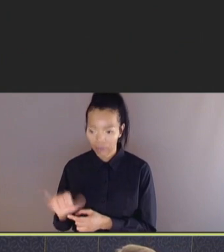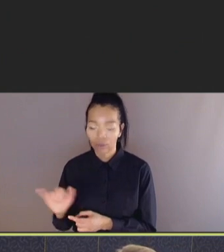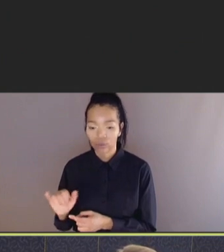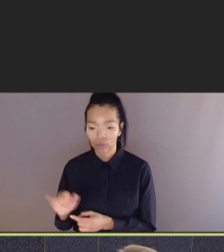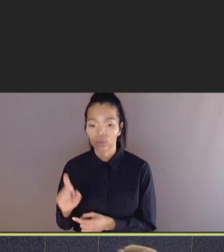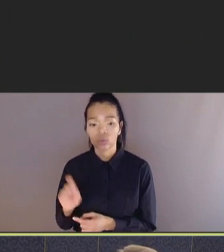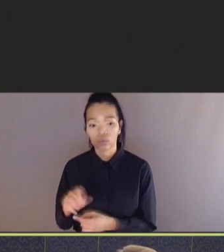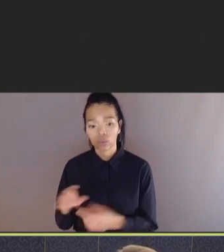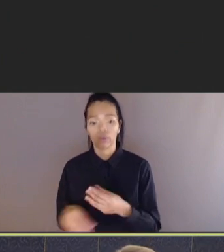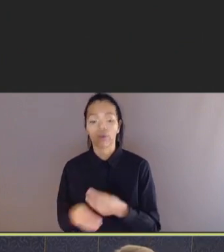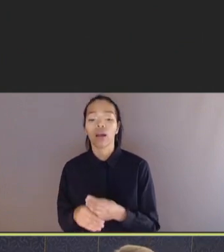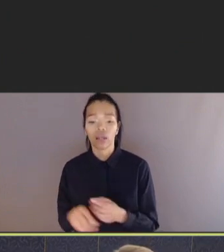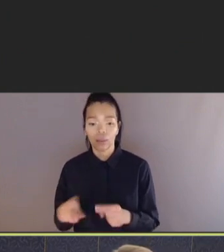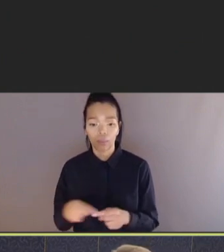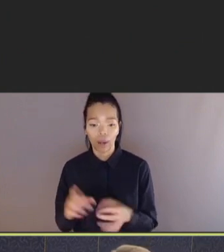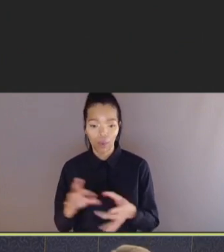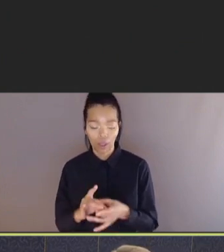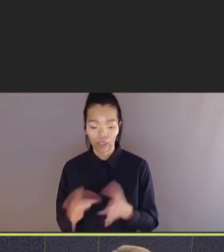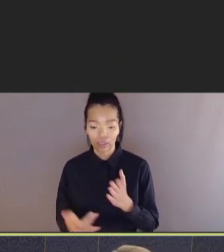technologies?